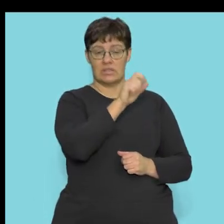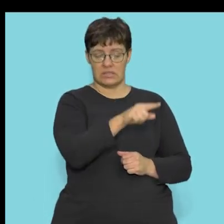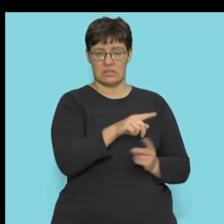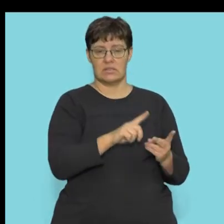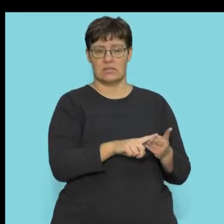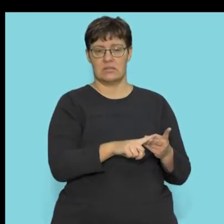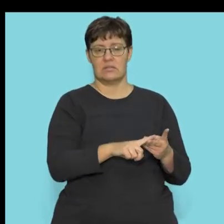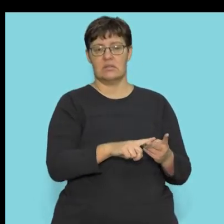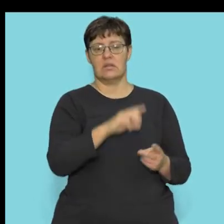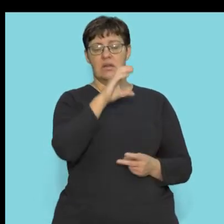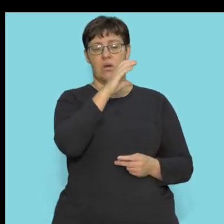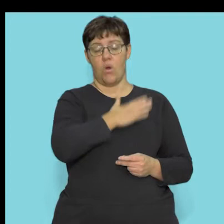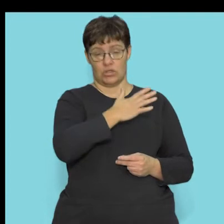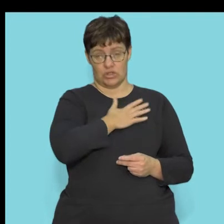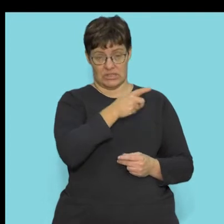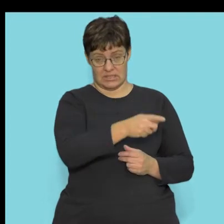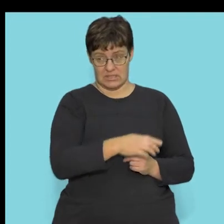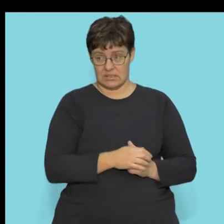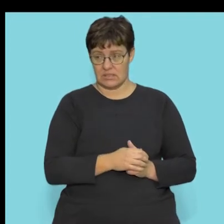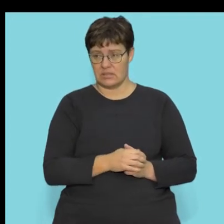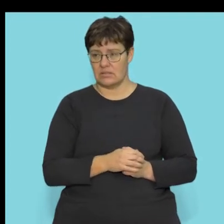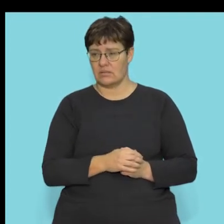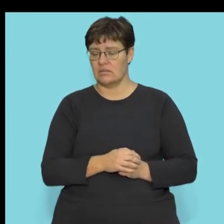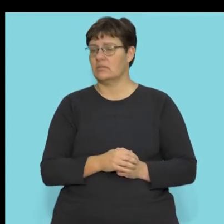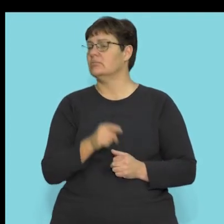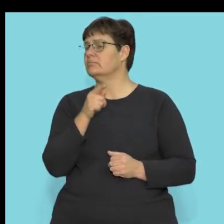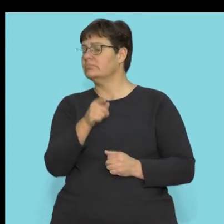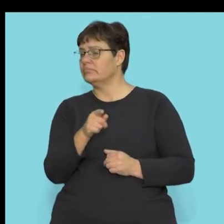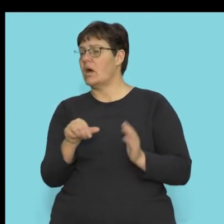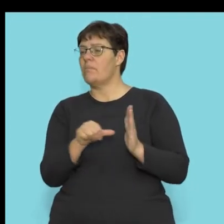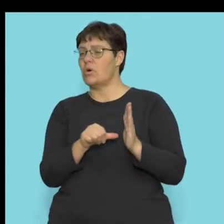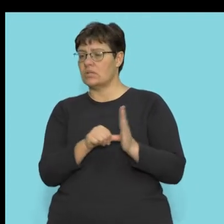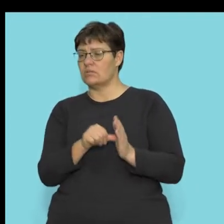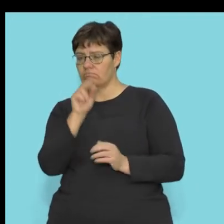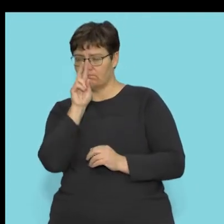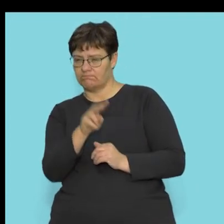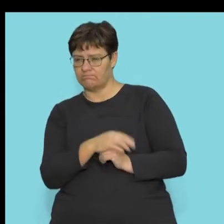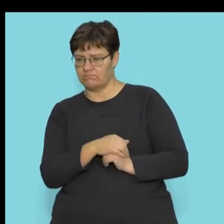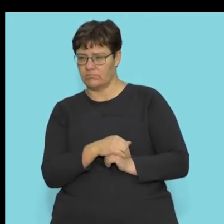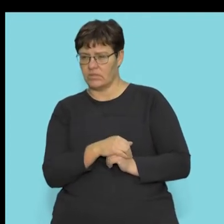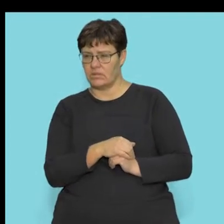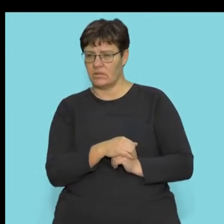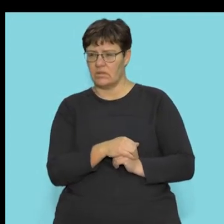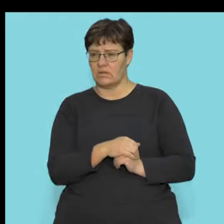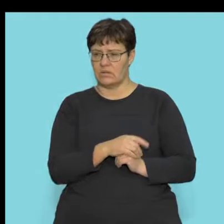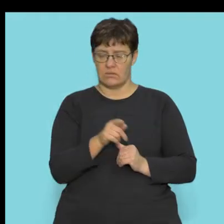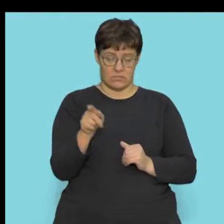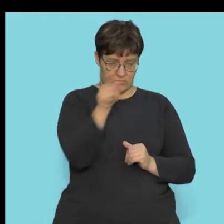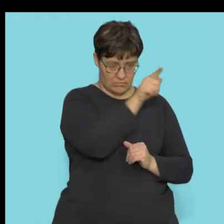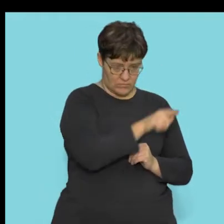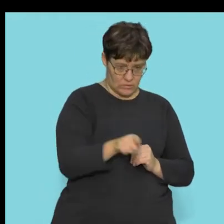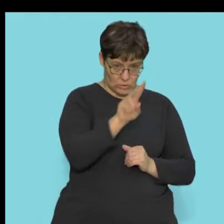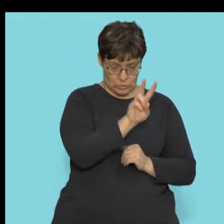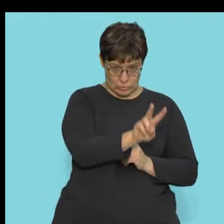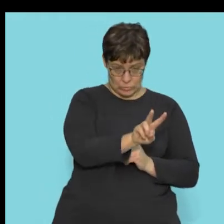your oxygen. So when we unpack this question, it's important that you look at that. So it's going to be those